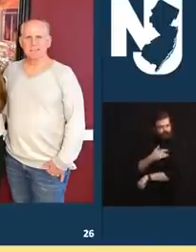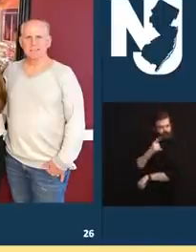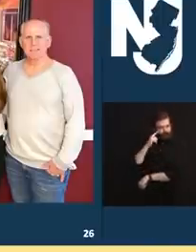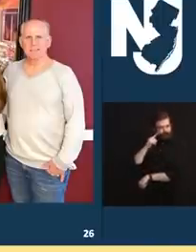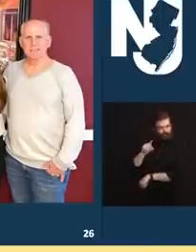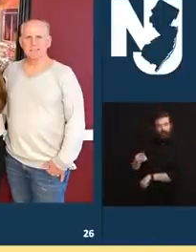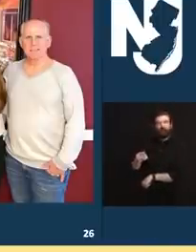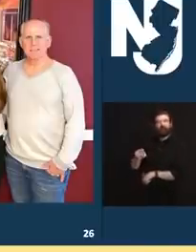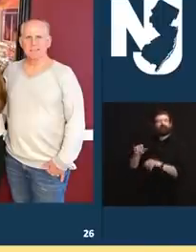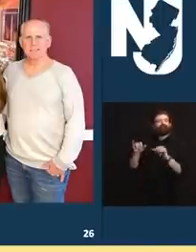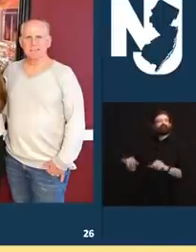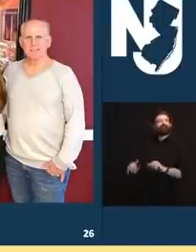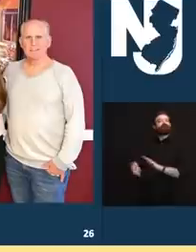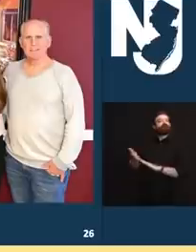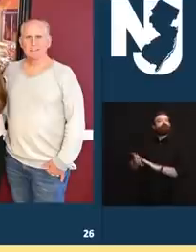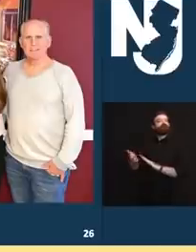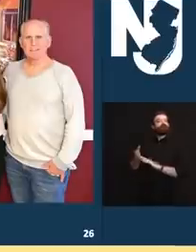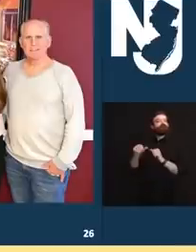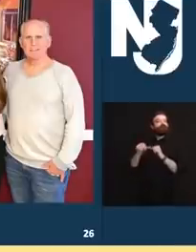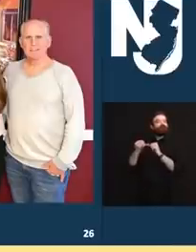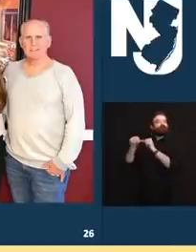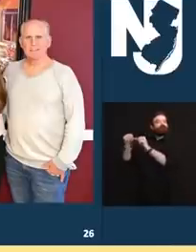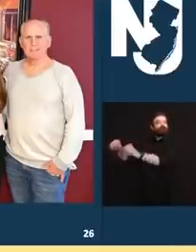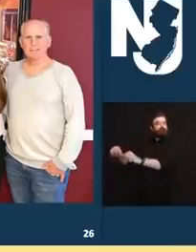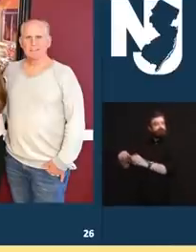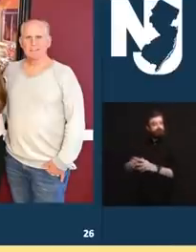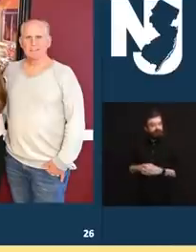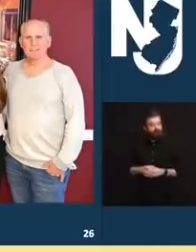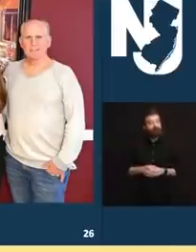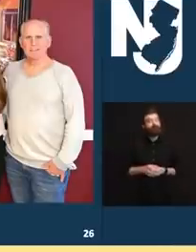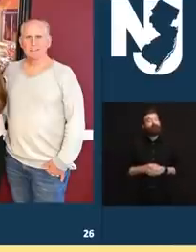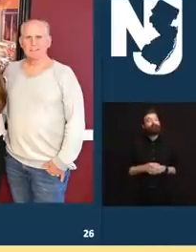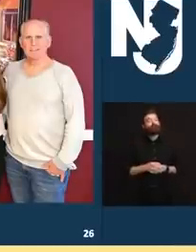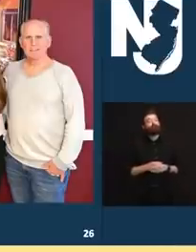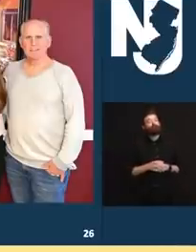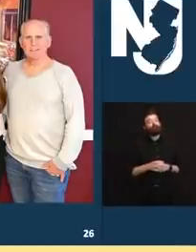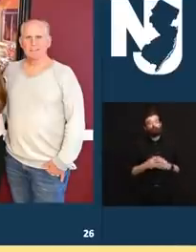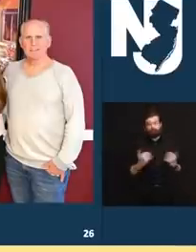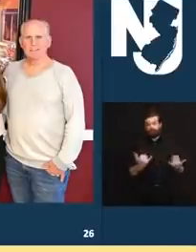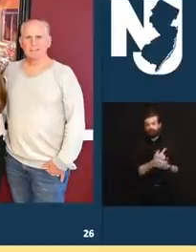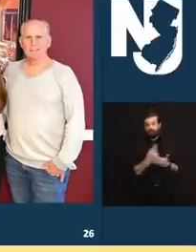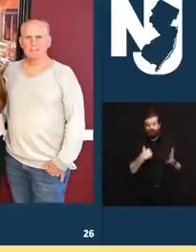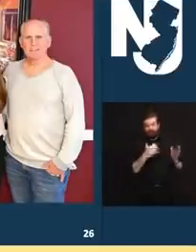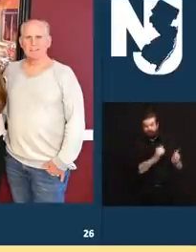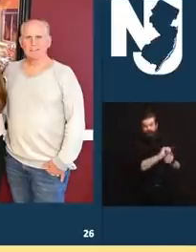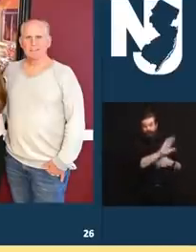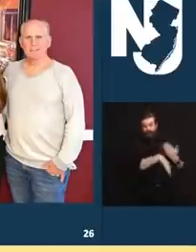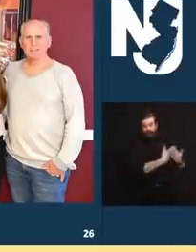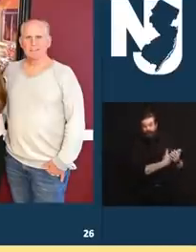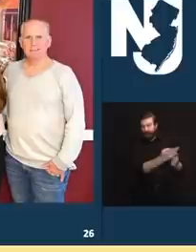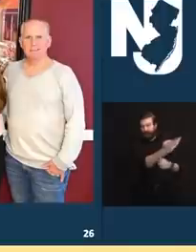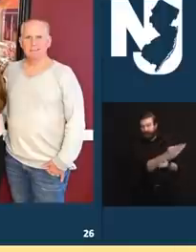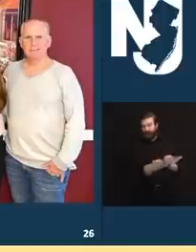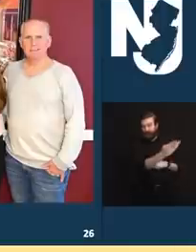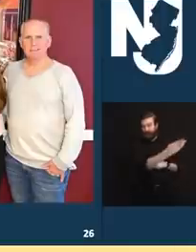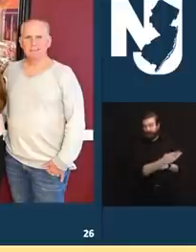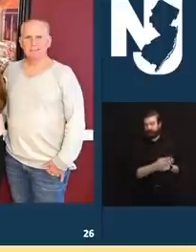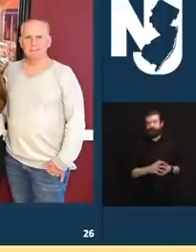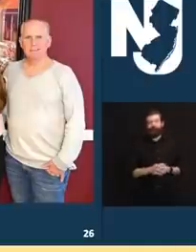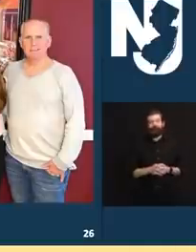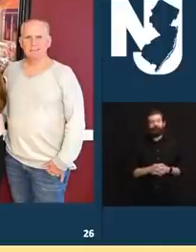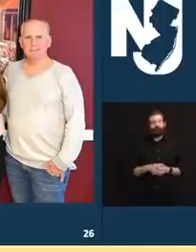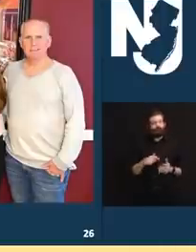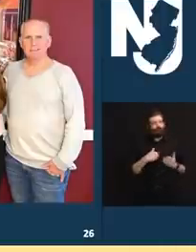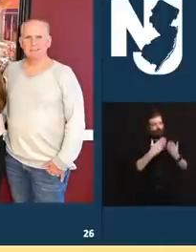to check in with the entire Altman clan earlier this week. I spoke to all 4 of them, by the way, at once, and to thank them for keeping their faith through